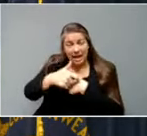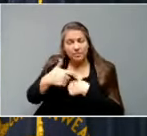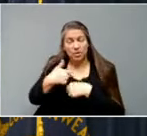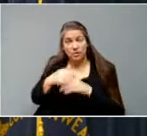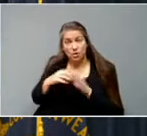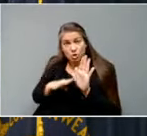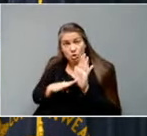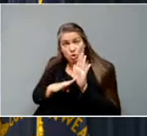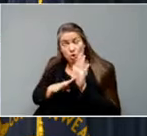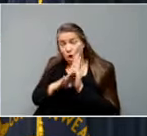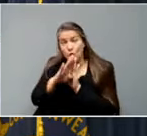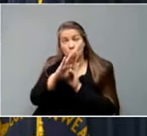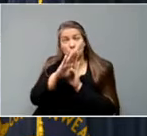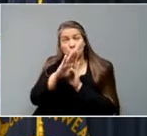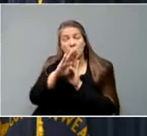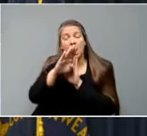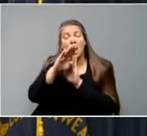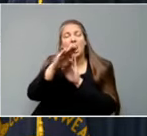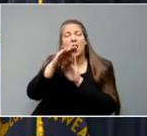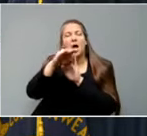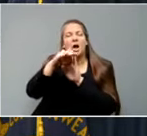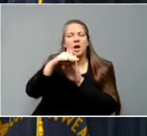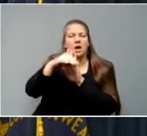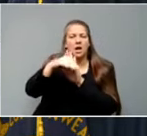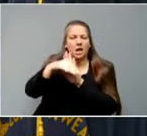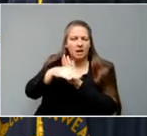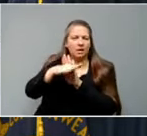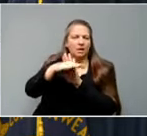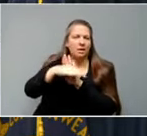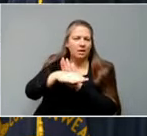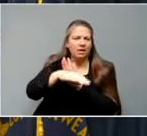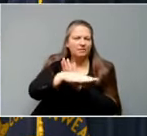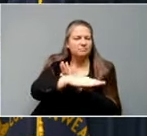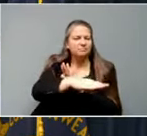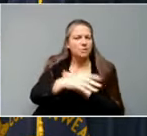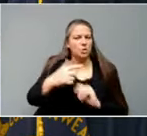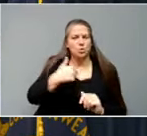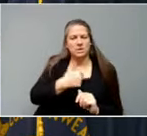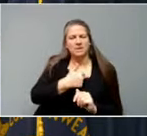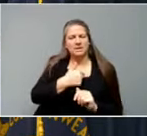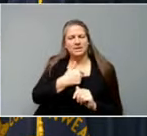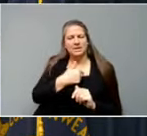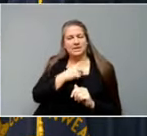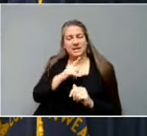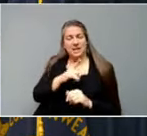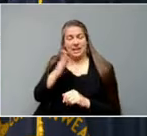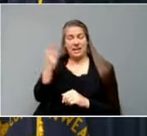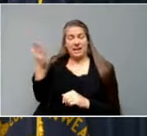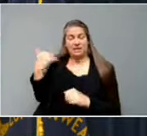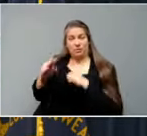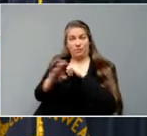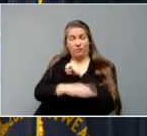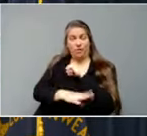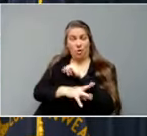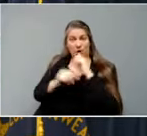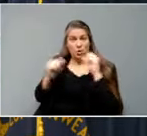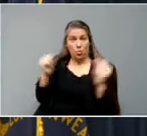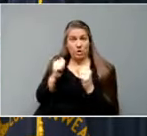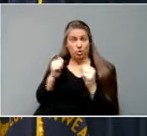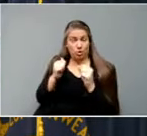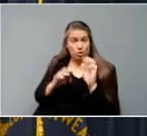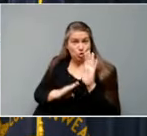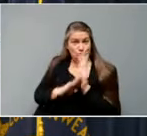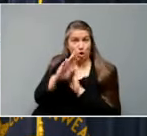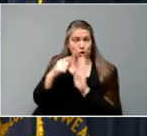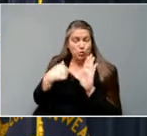then had declining cases. I think we were able to cut the last fall and winter surge short